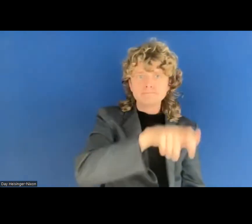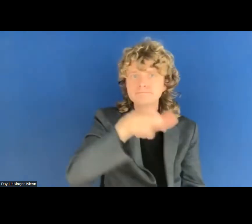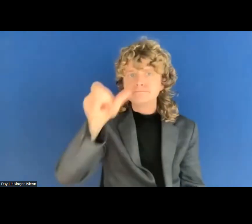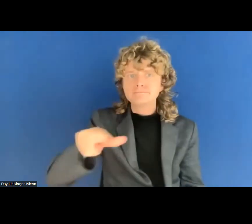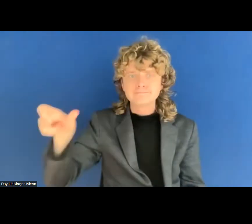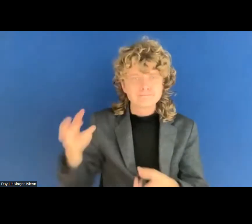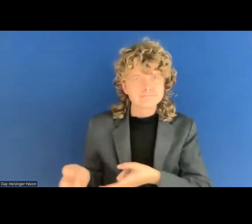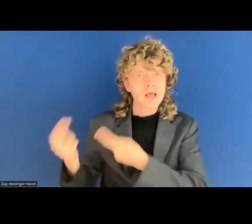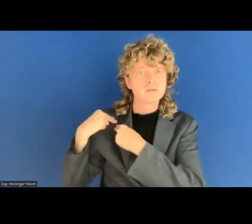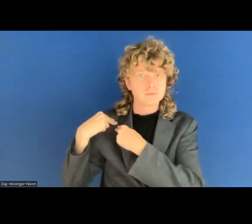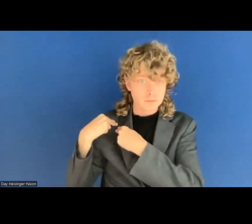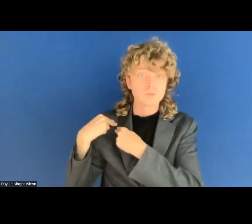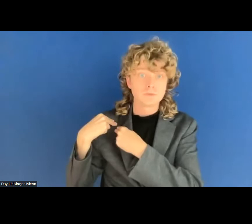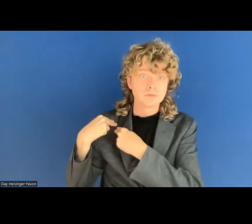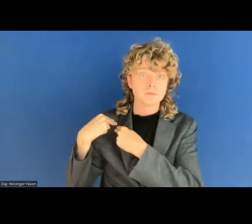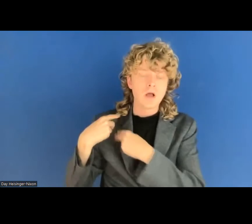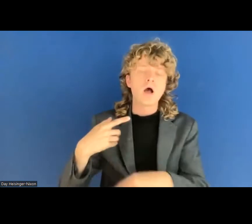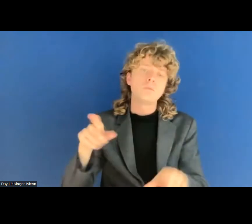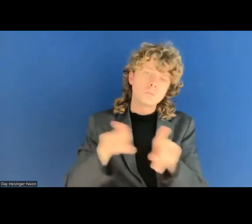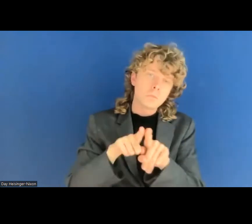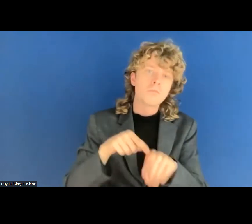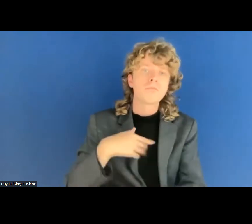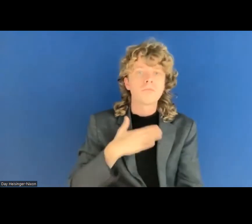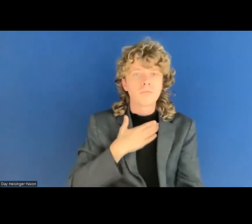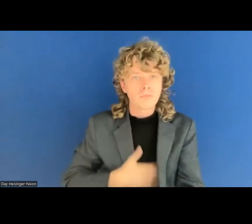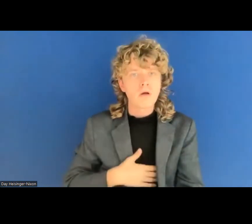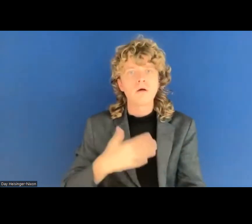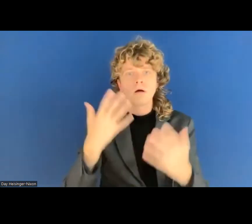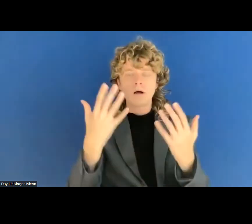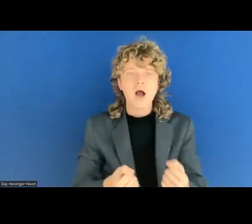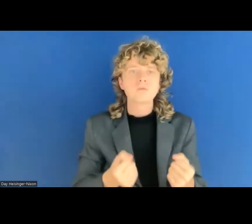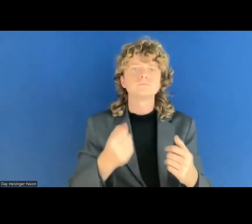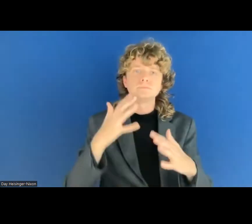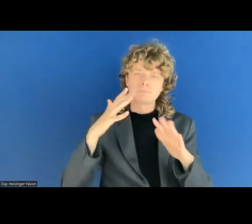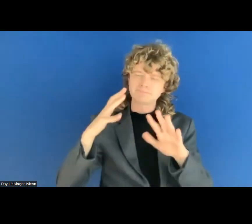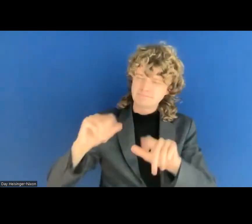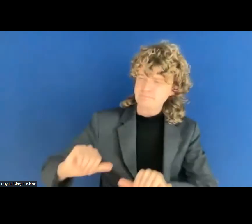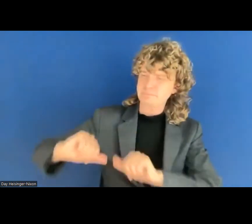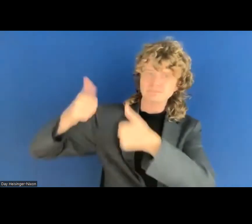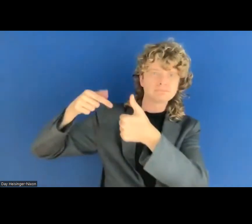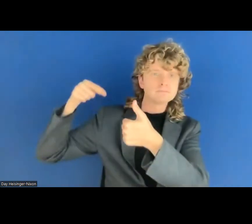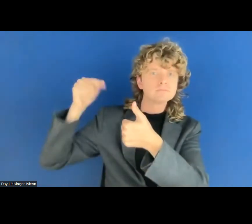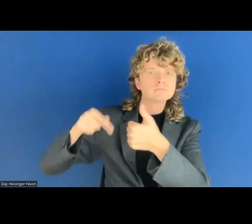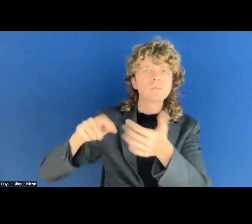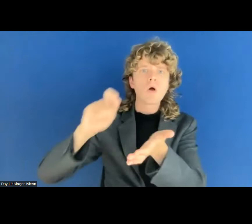also would like to have improvements in authoring tools. I mean, the section of authoring tools in software is extremely